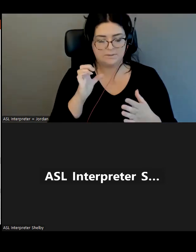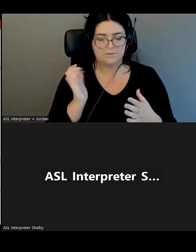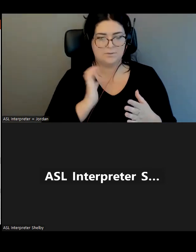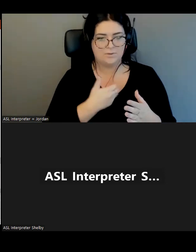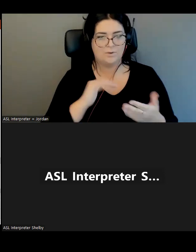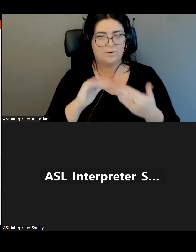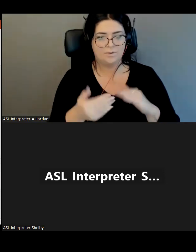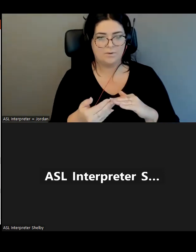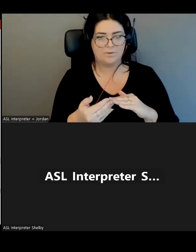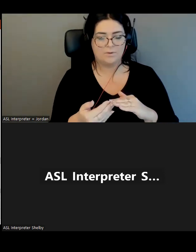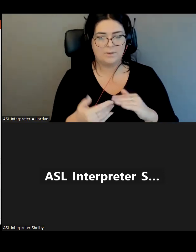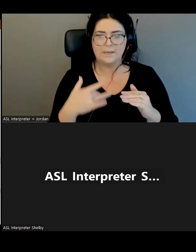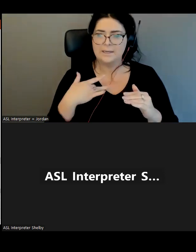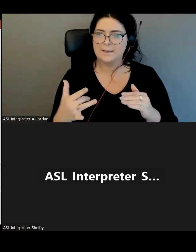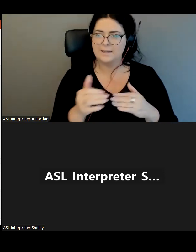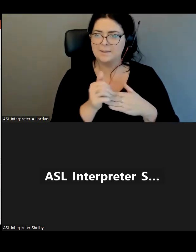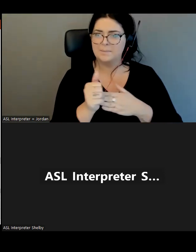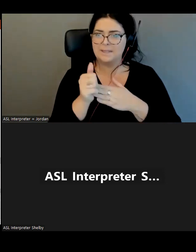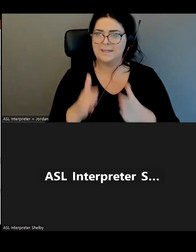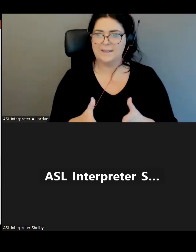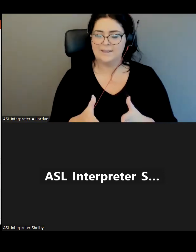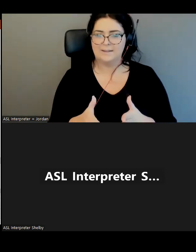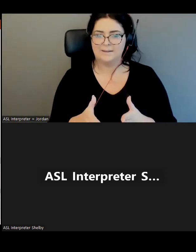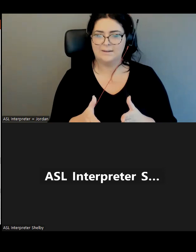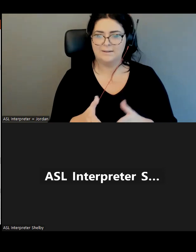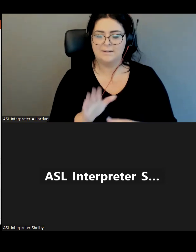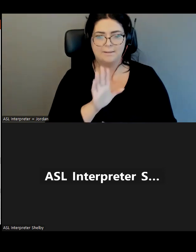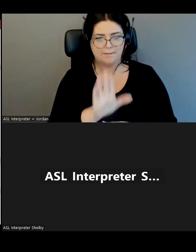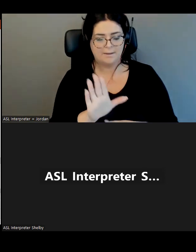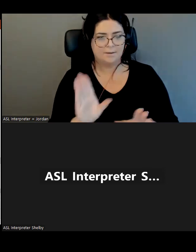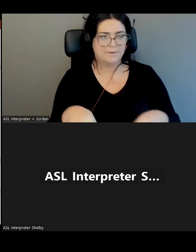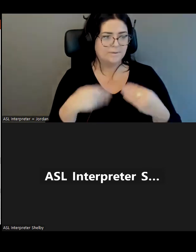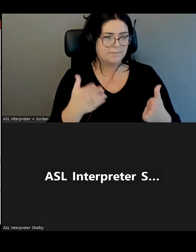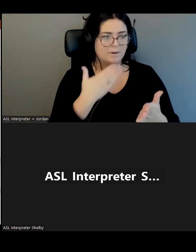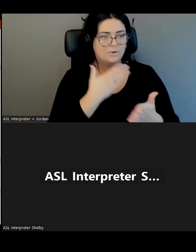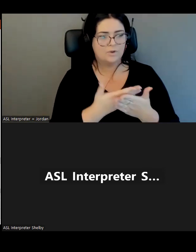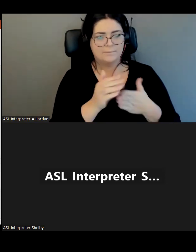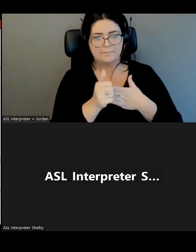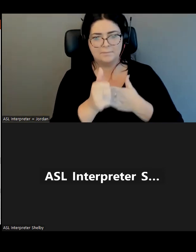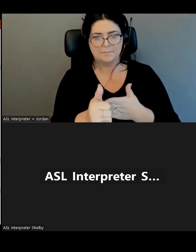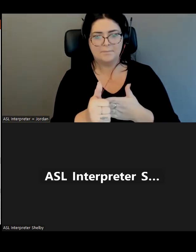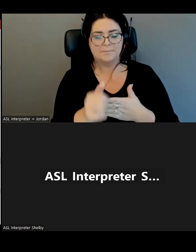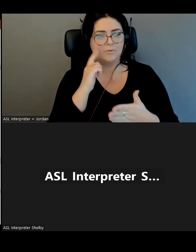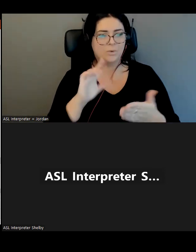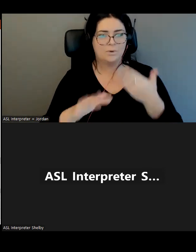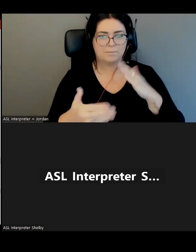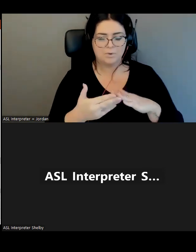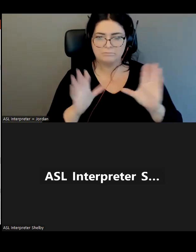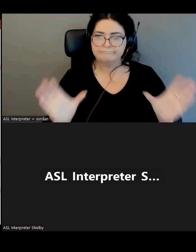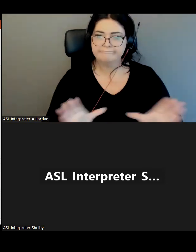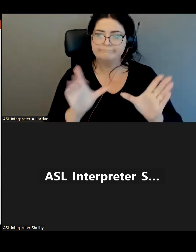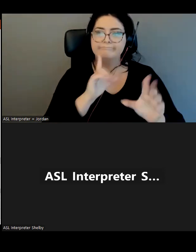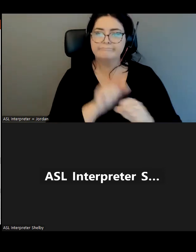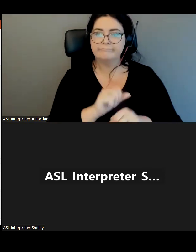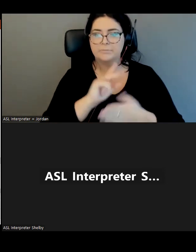are actually the leaders. We find they provide that leadership in a lot of the communities to get these projects up and